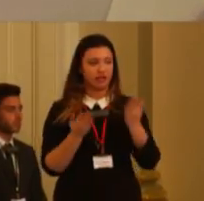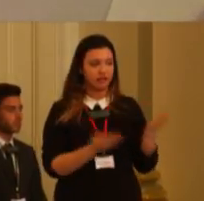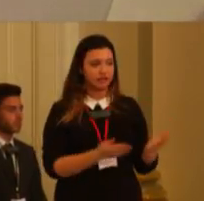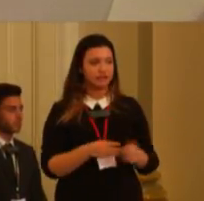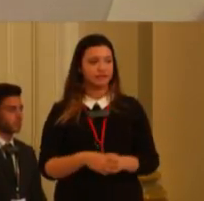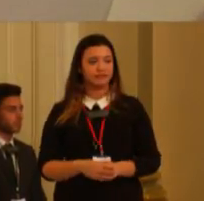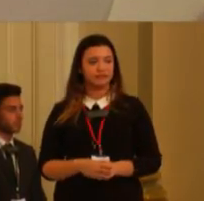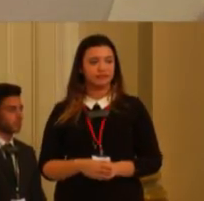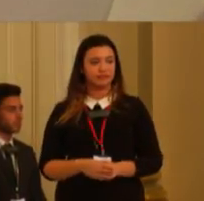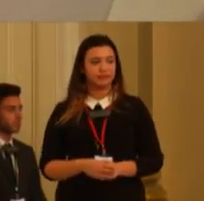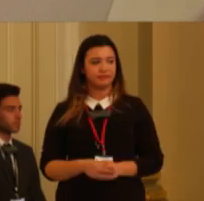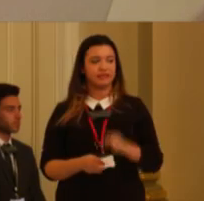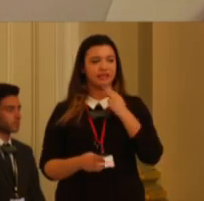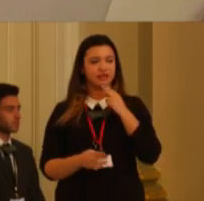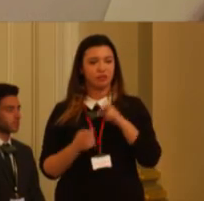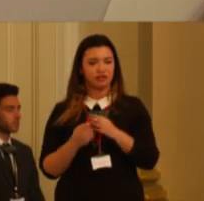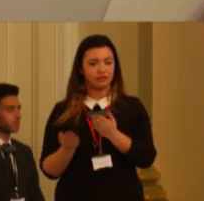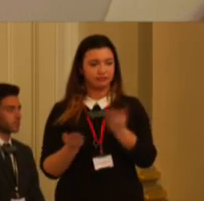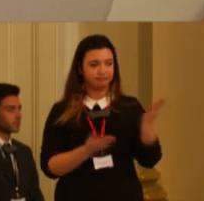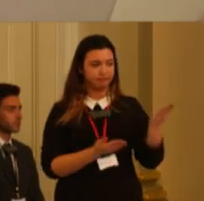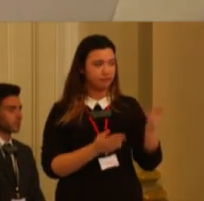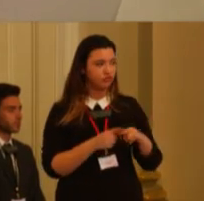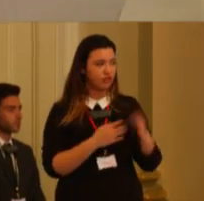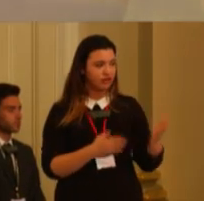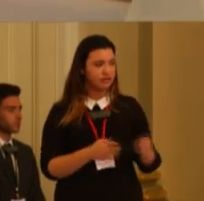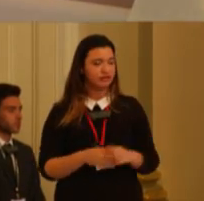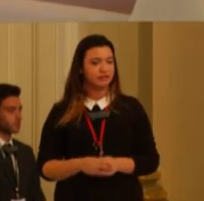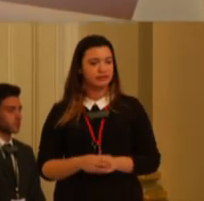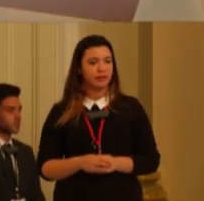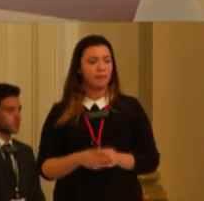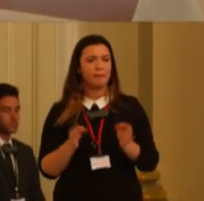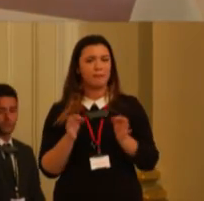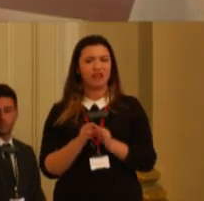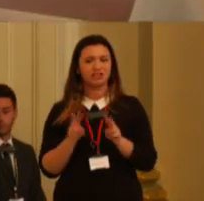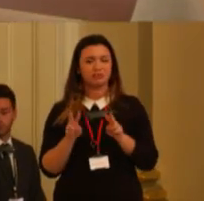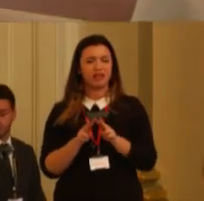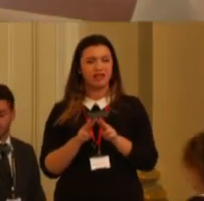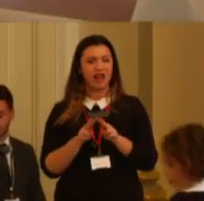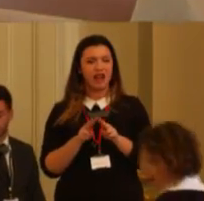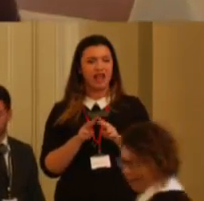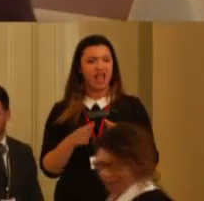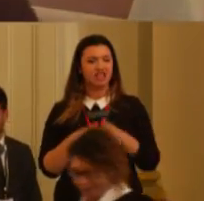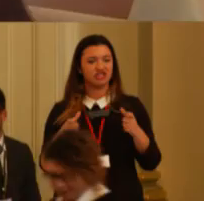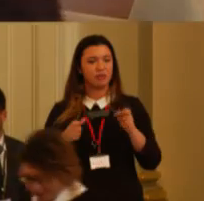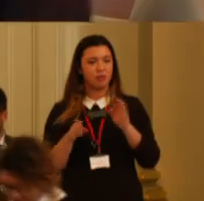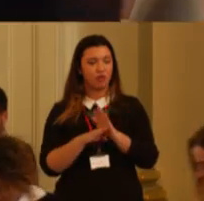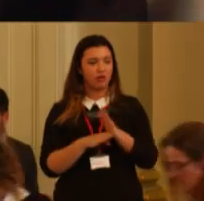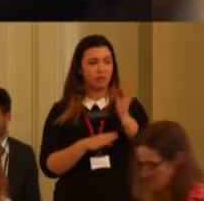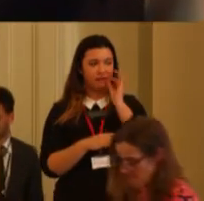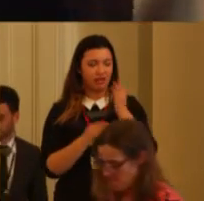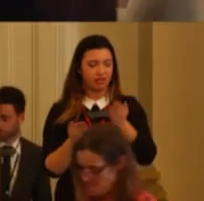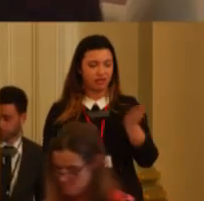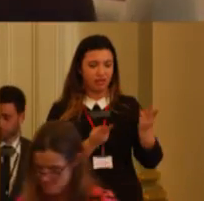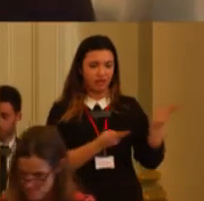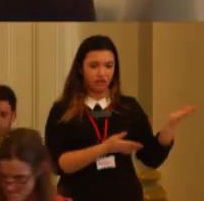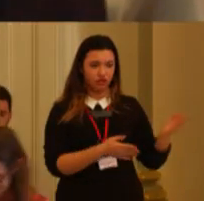Initiative. We have Reçel Blok co-founder Rümeysa Çamdereli. And we have Hansen Doğan